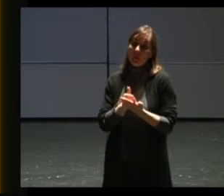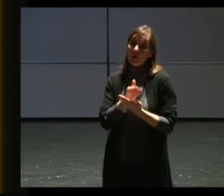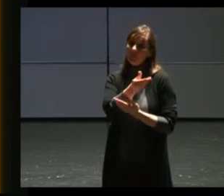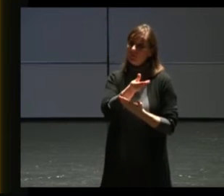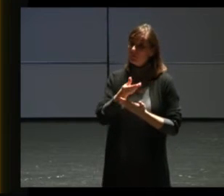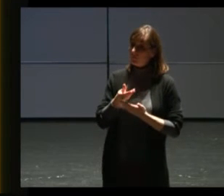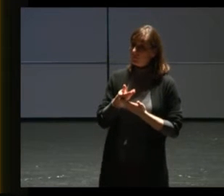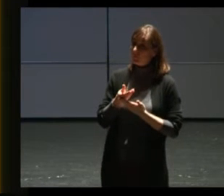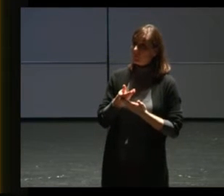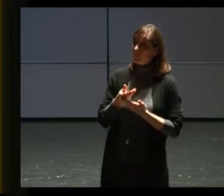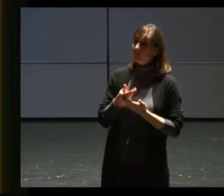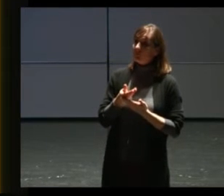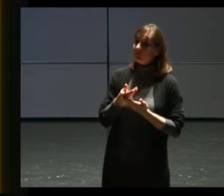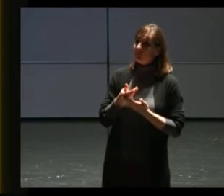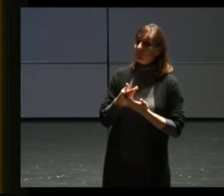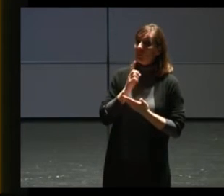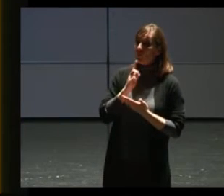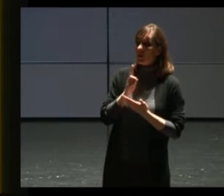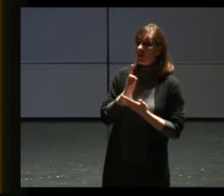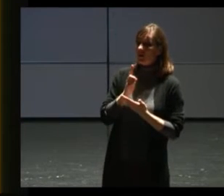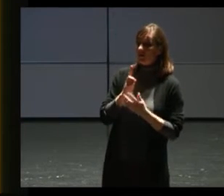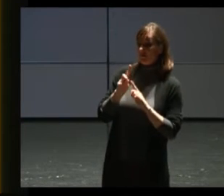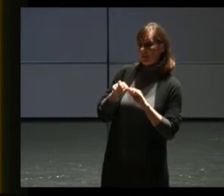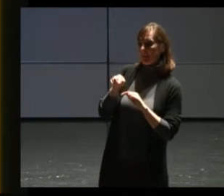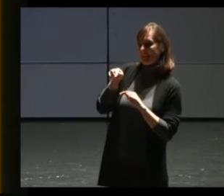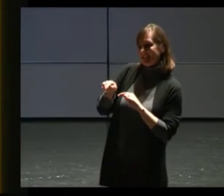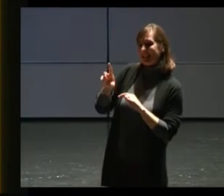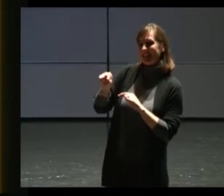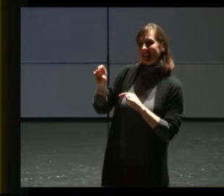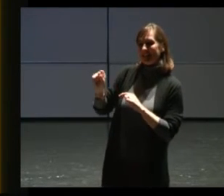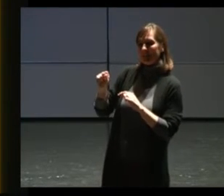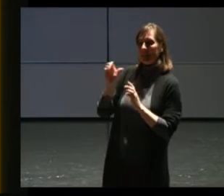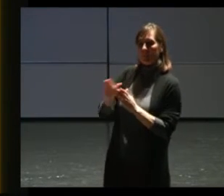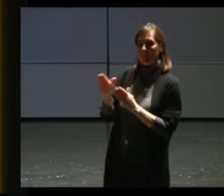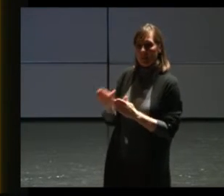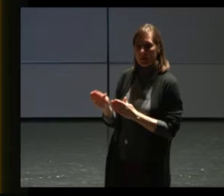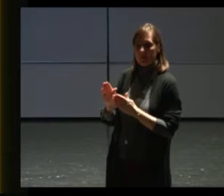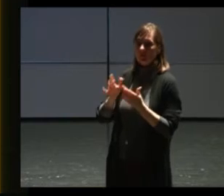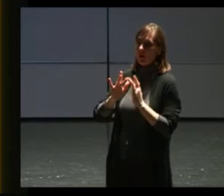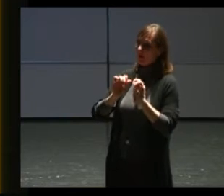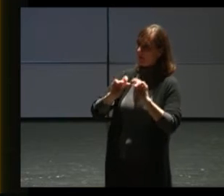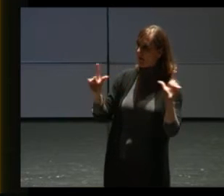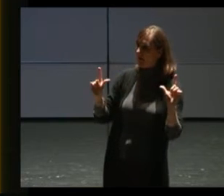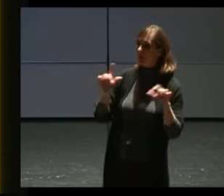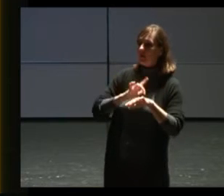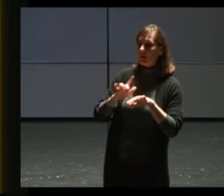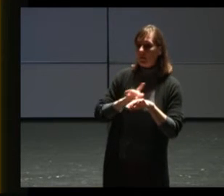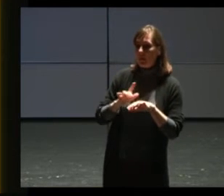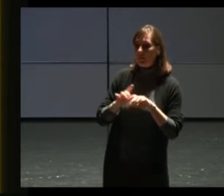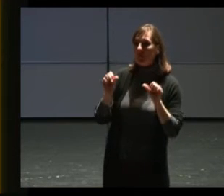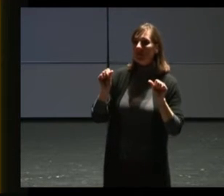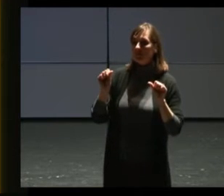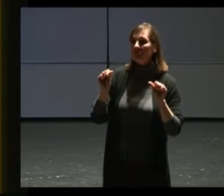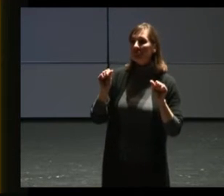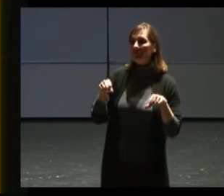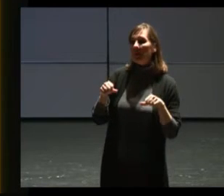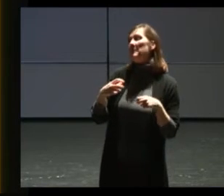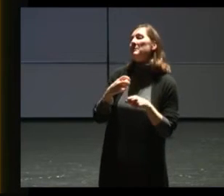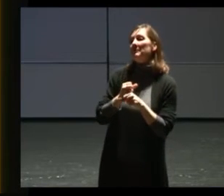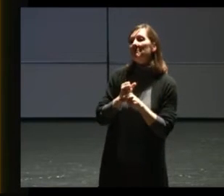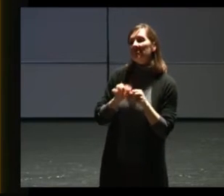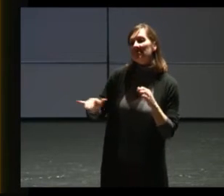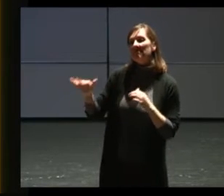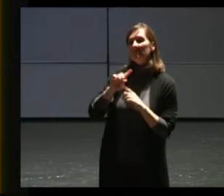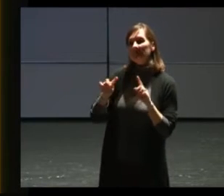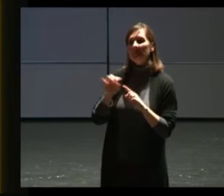Forward 2020 strategic plan. It's online, it's available. There's a number of hard copies that are circulating around in various offices.